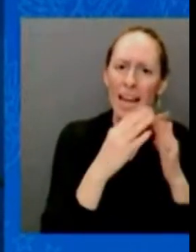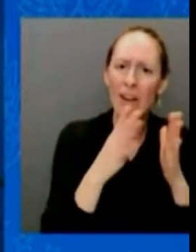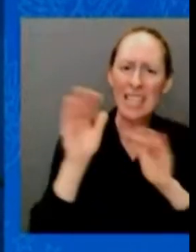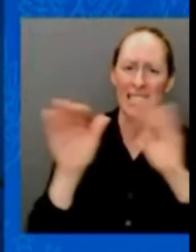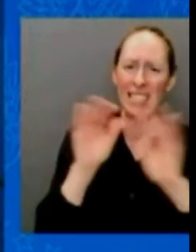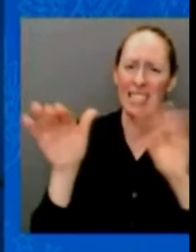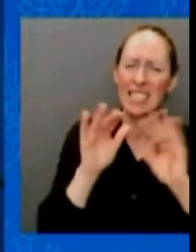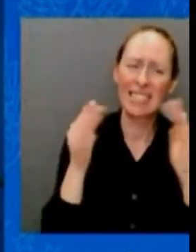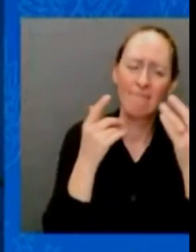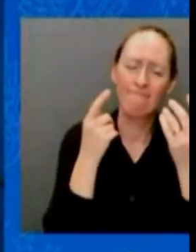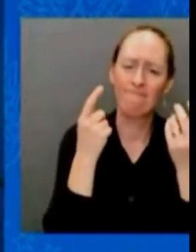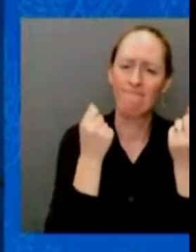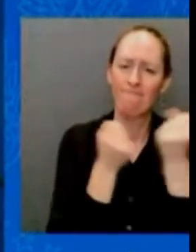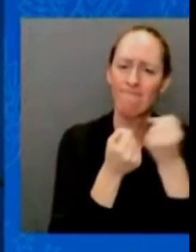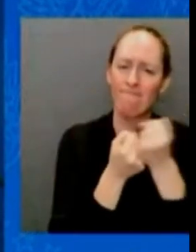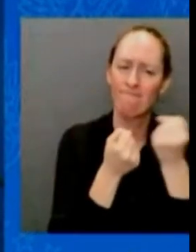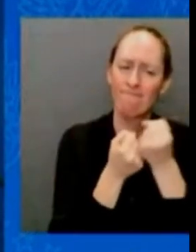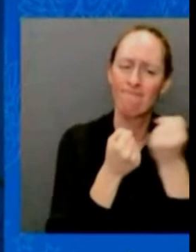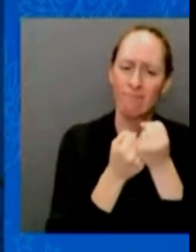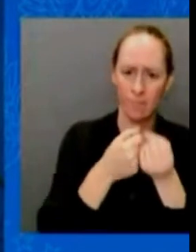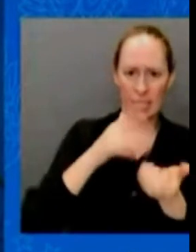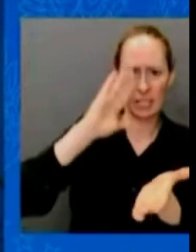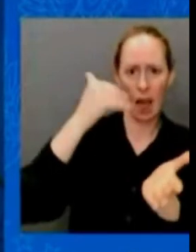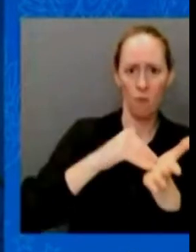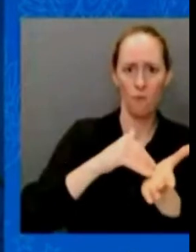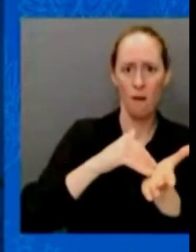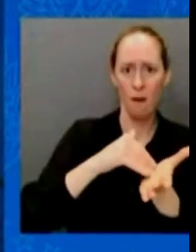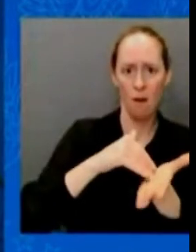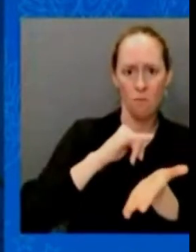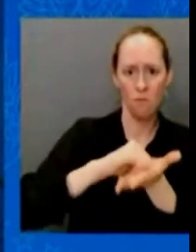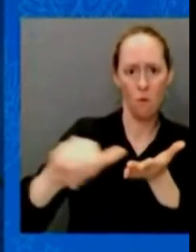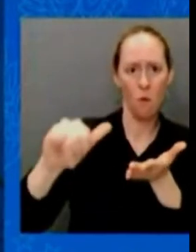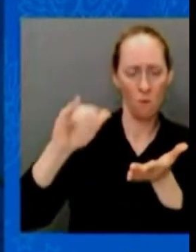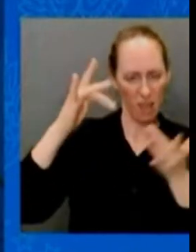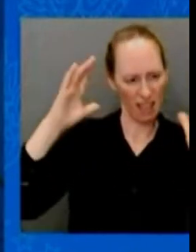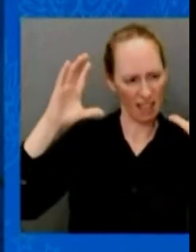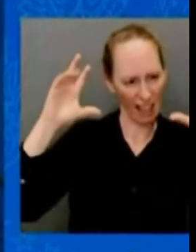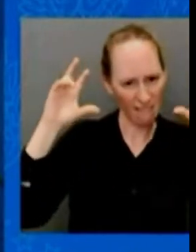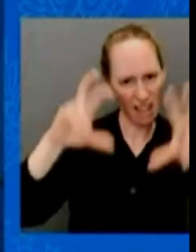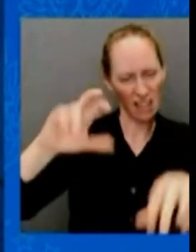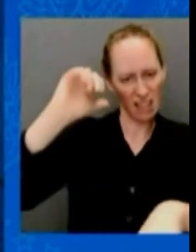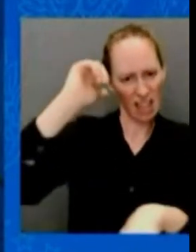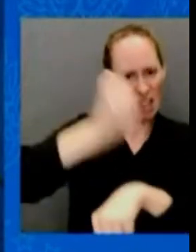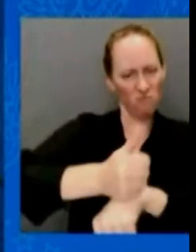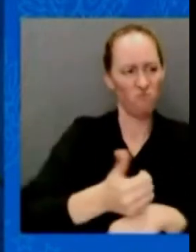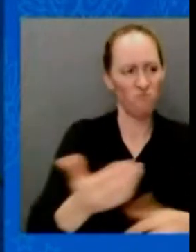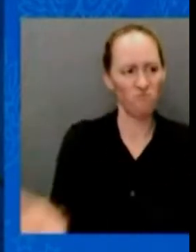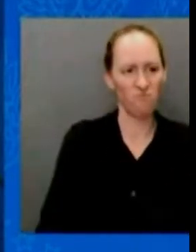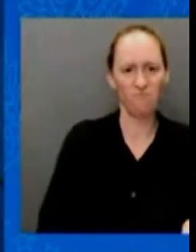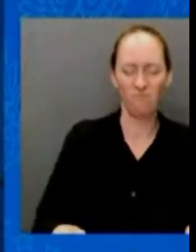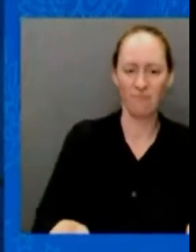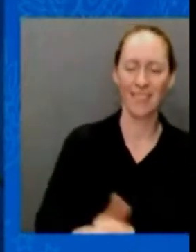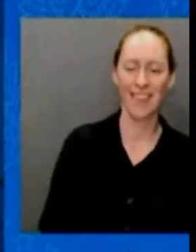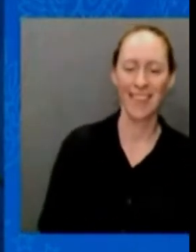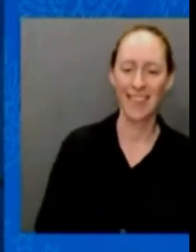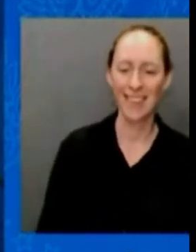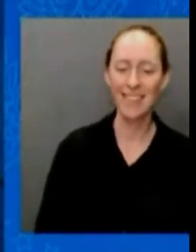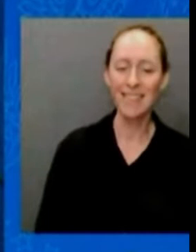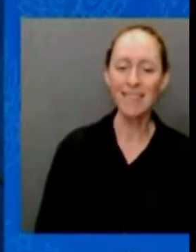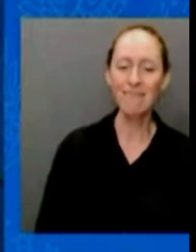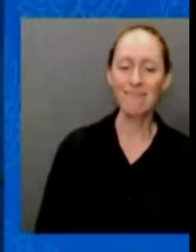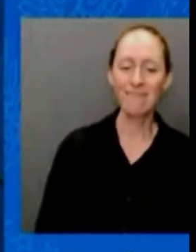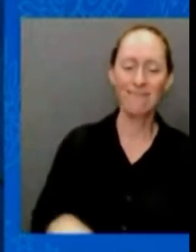investment possible. And of course, my dear friend, who I've come to know and become very close with,